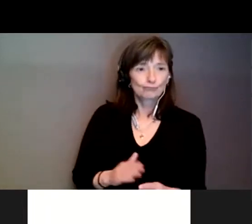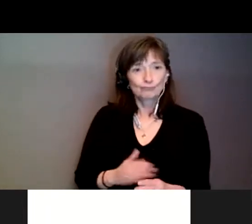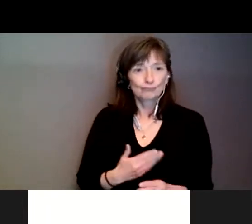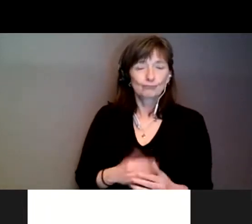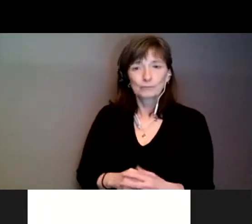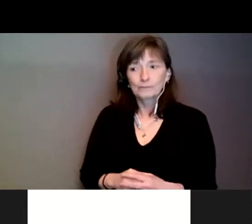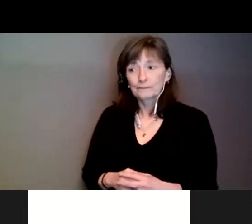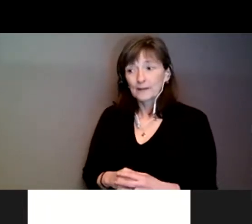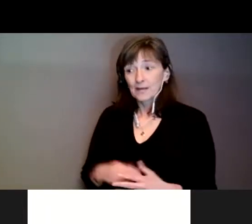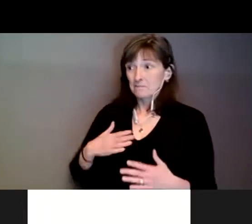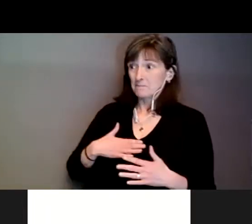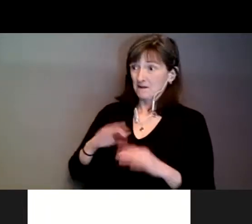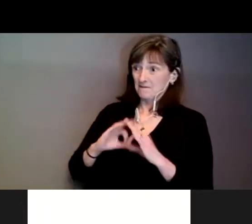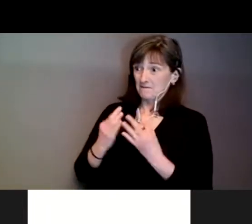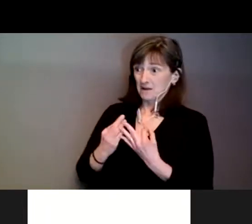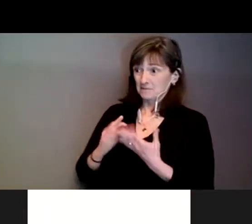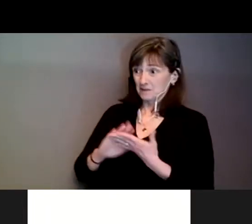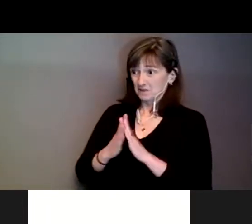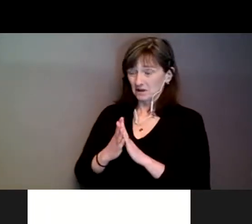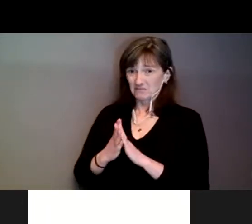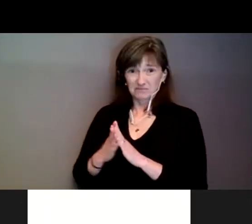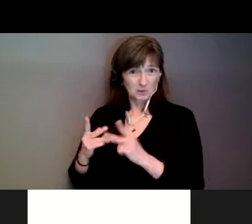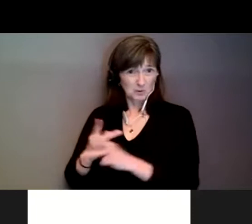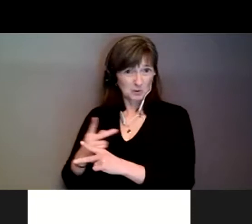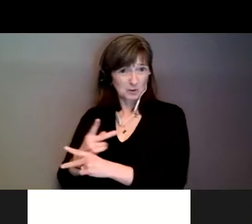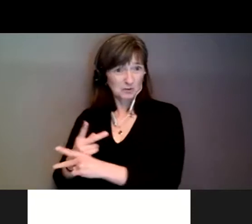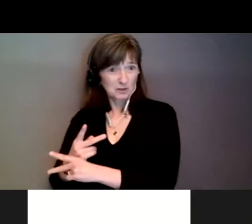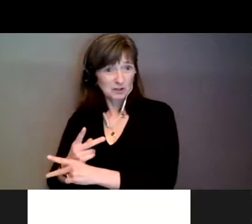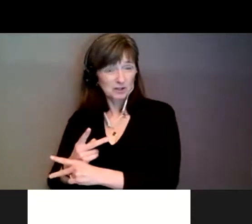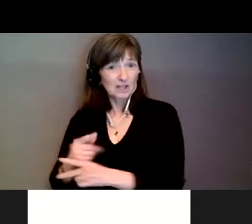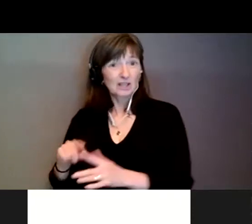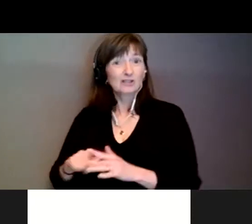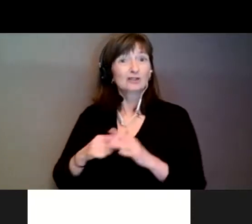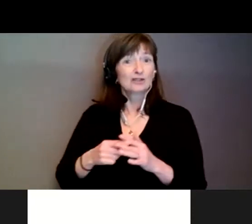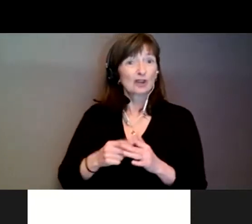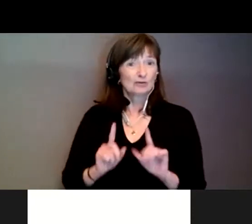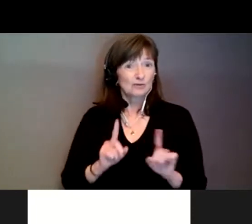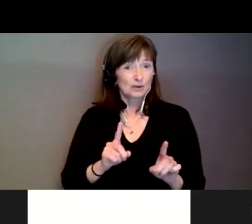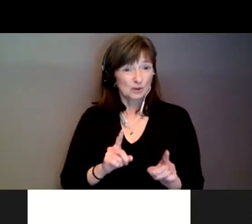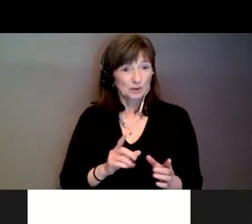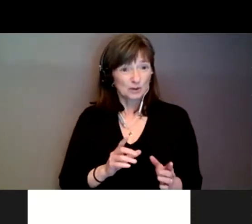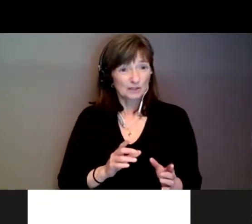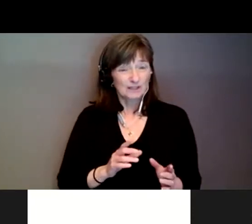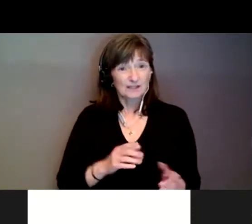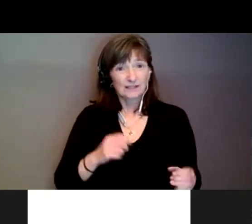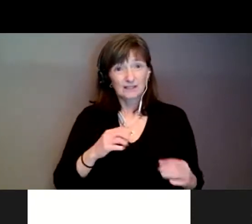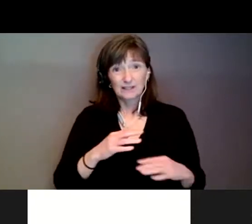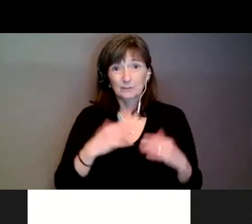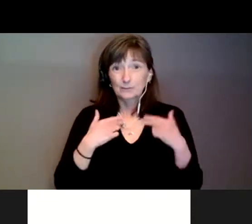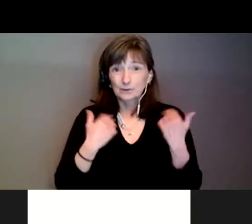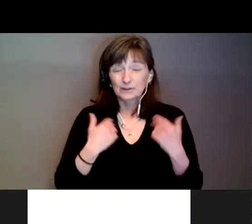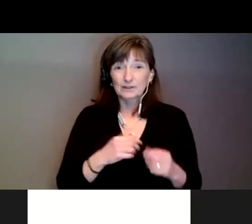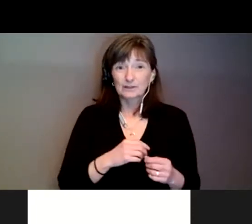As my family became dysfunctional, I started talking to the Creator at the end of each day. Zogman no ki mi